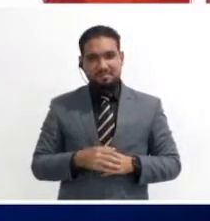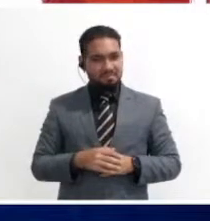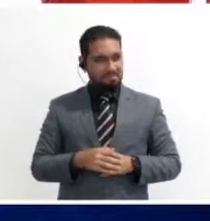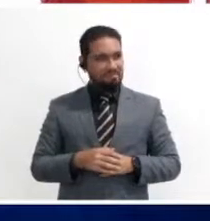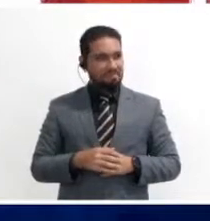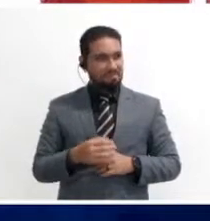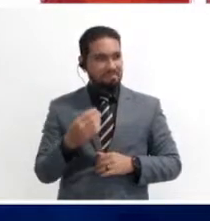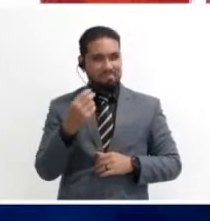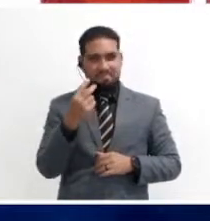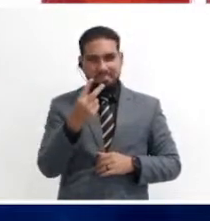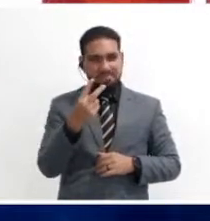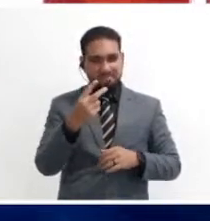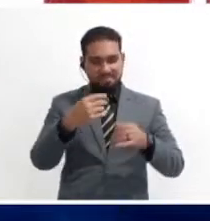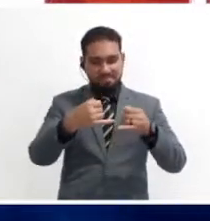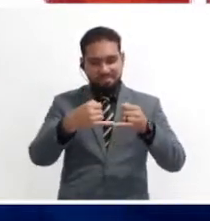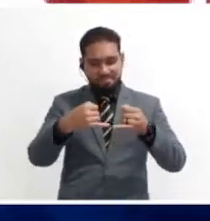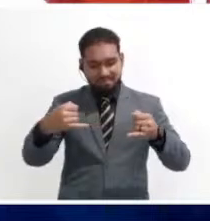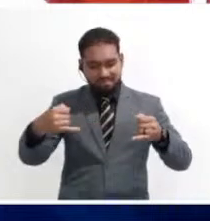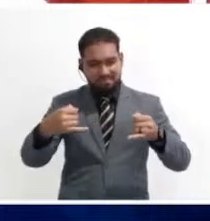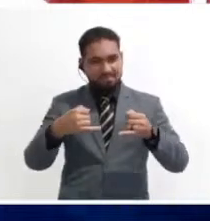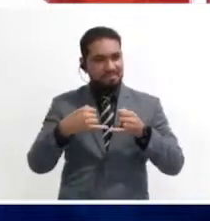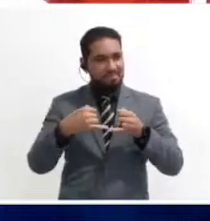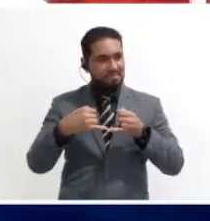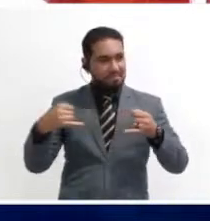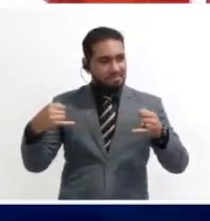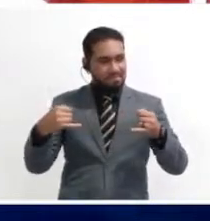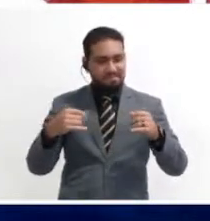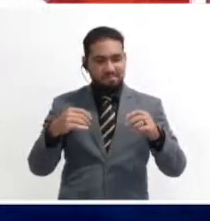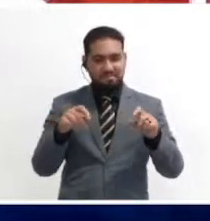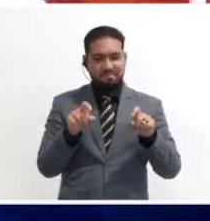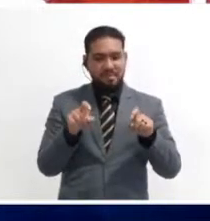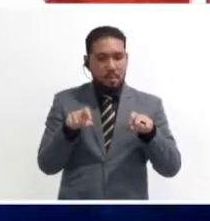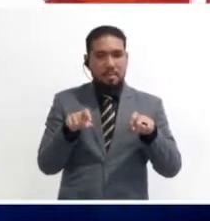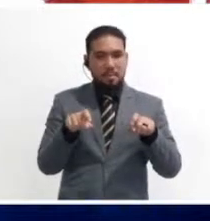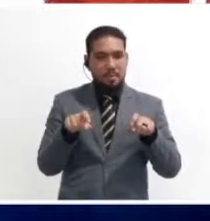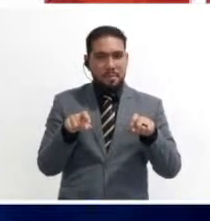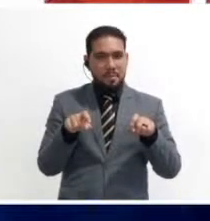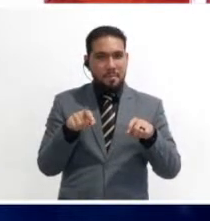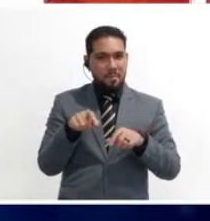the workhorses in the early days.